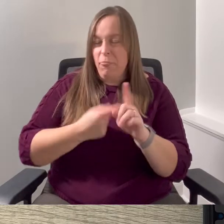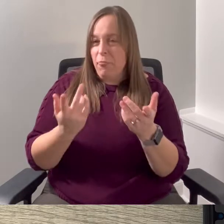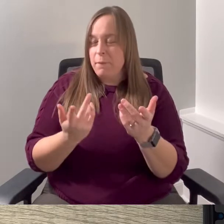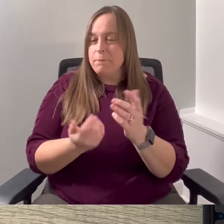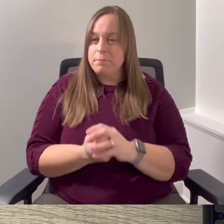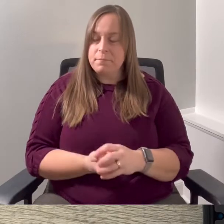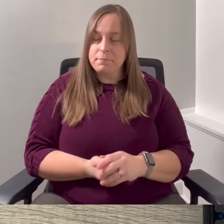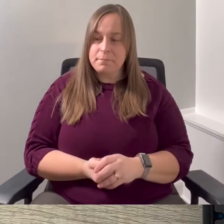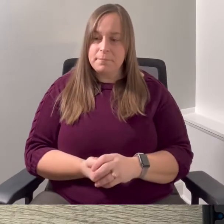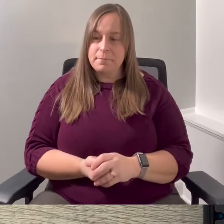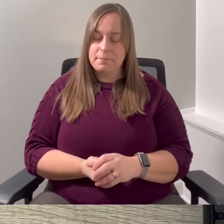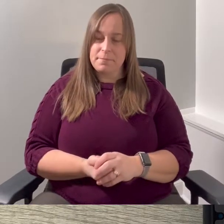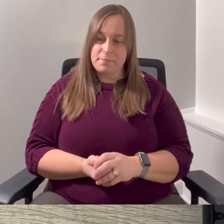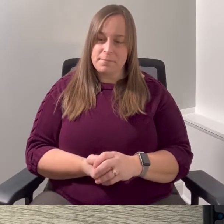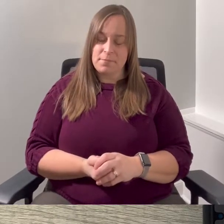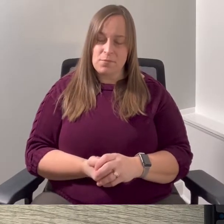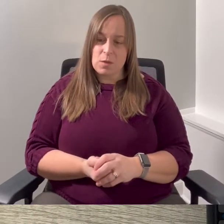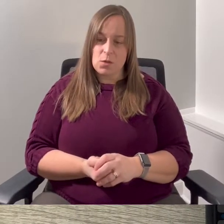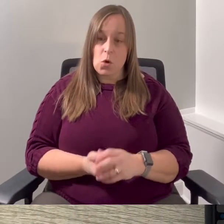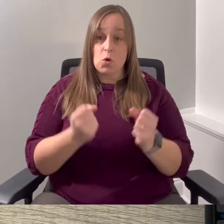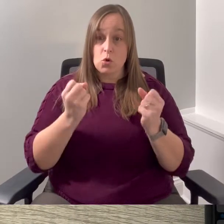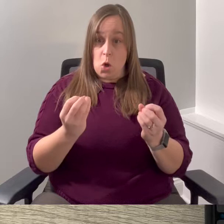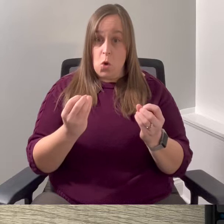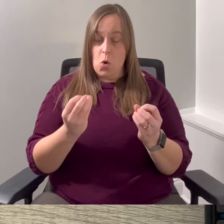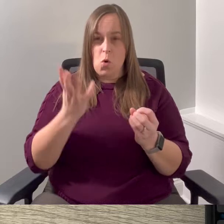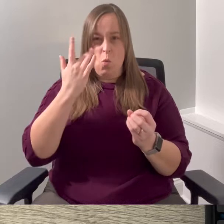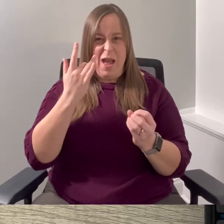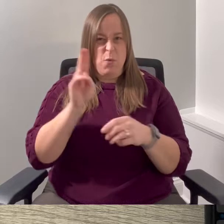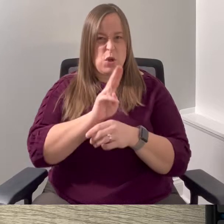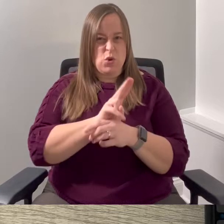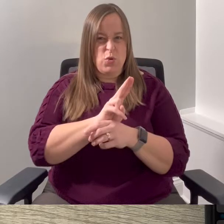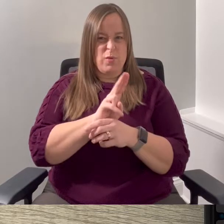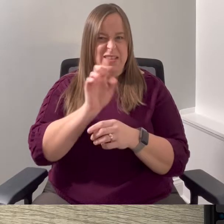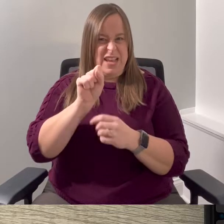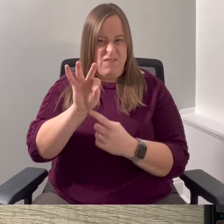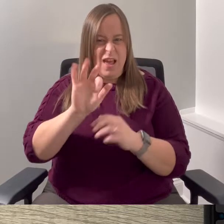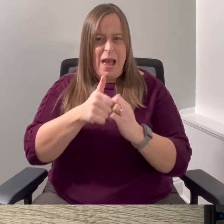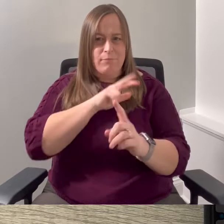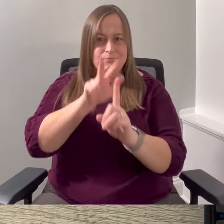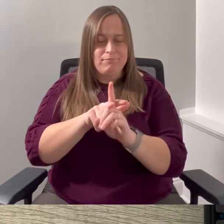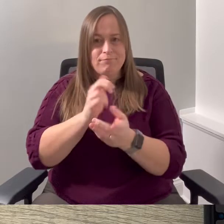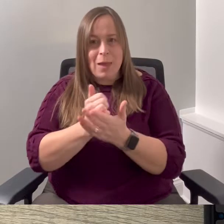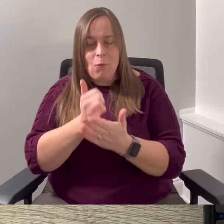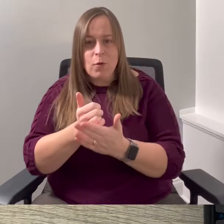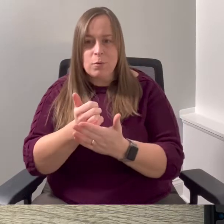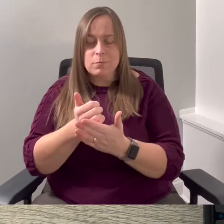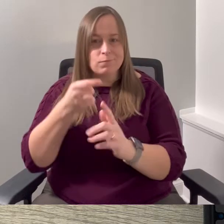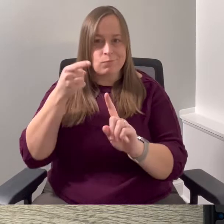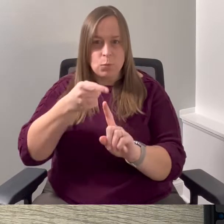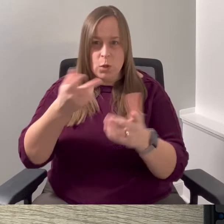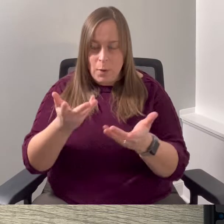basically. So why we use sinking funds, how they're useful, and basically the point of them